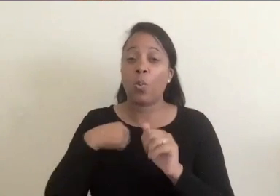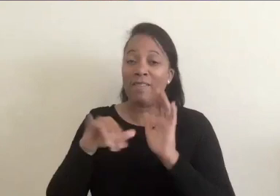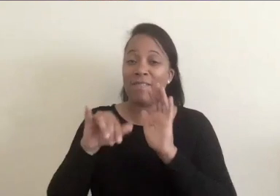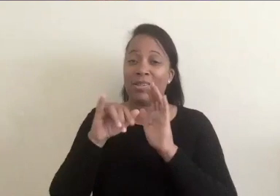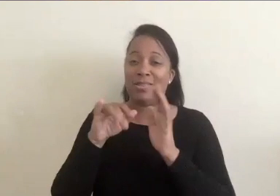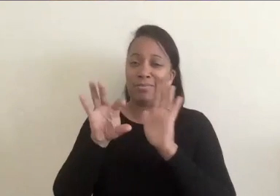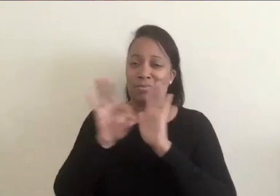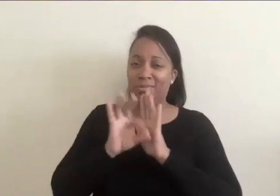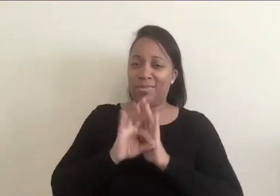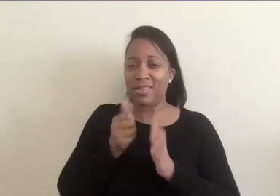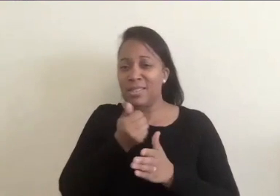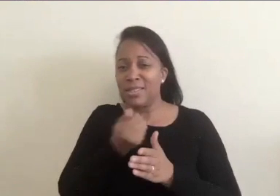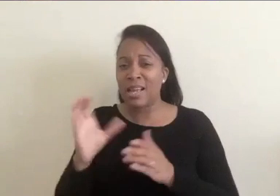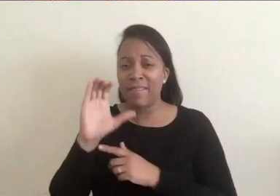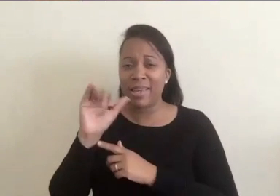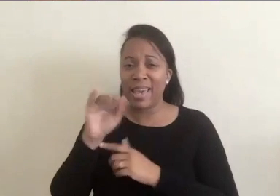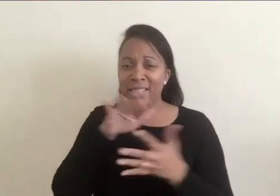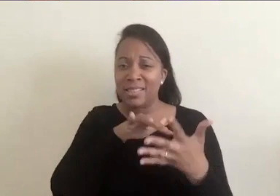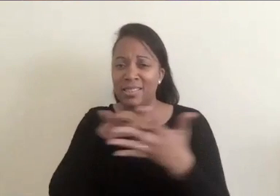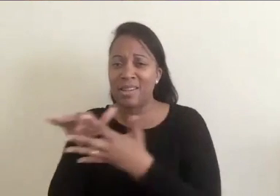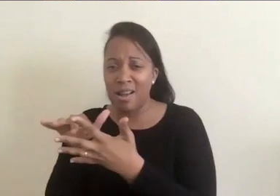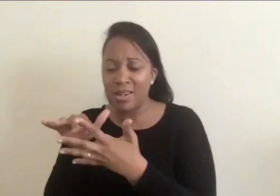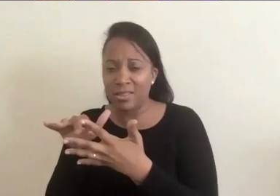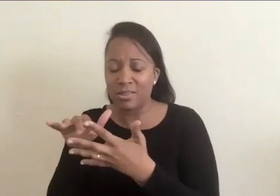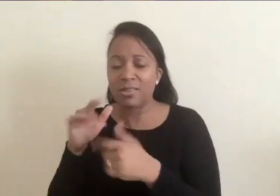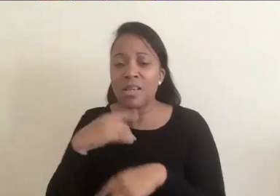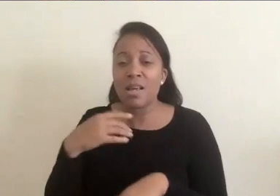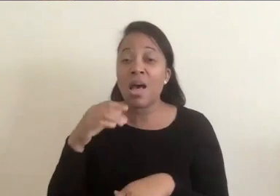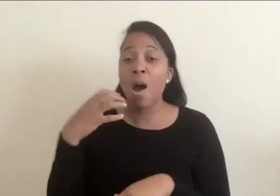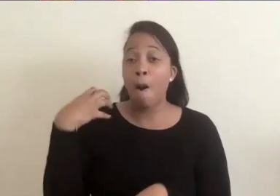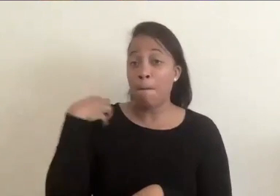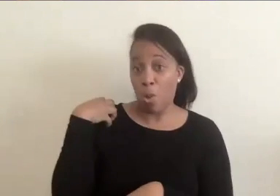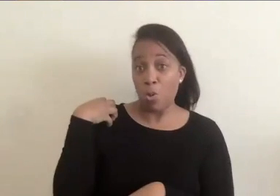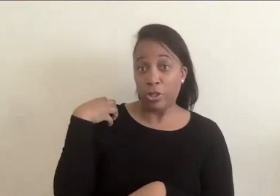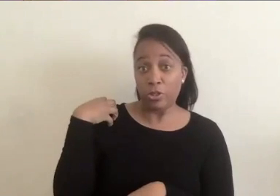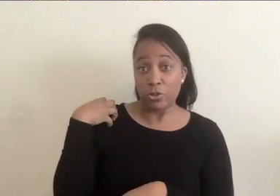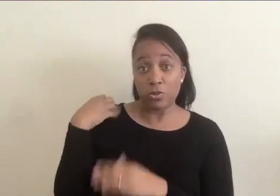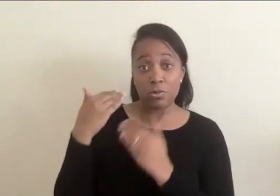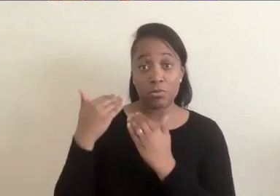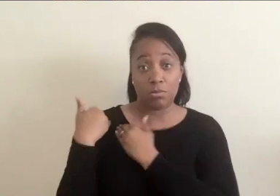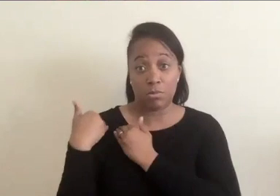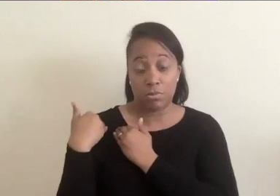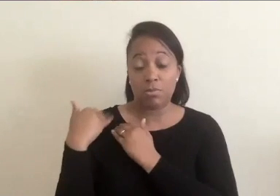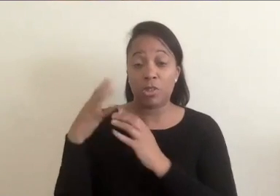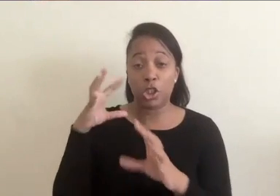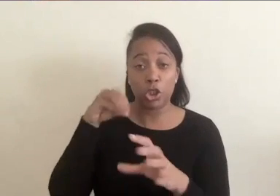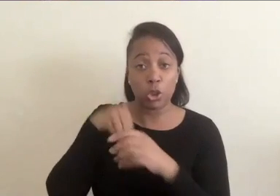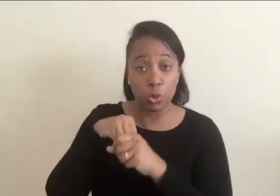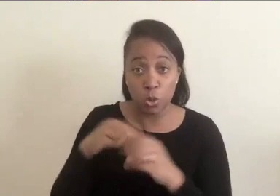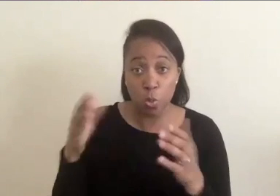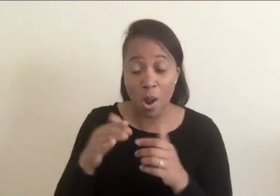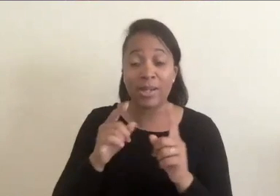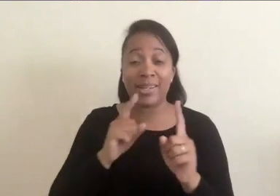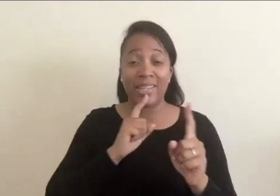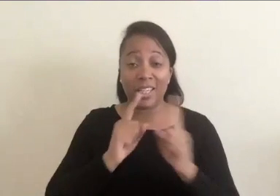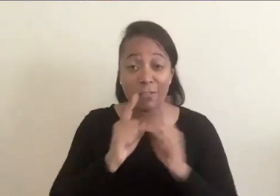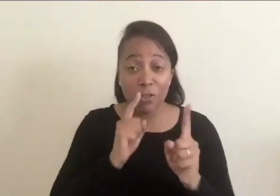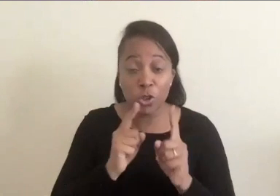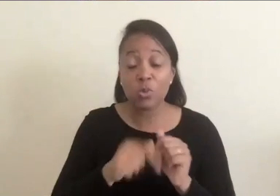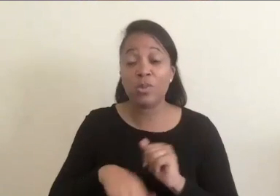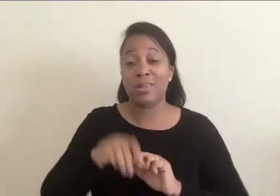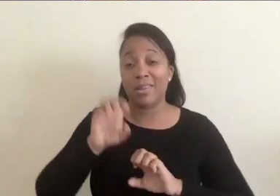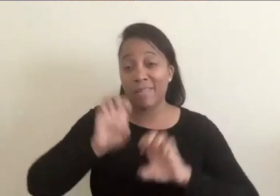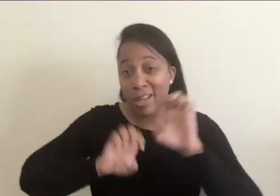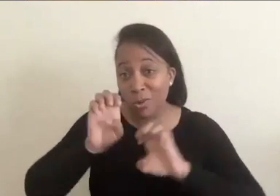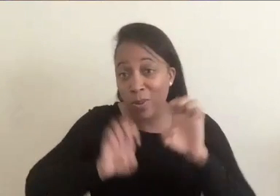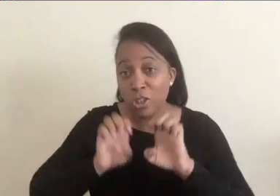that we've selected, the employer's responsibilities include, but are not limited to, the interview and